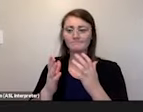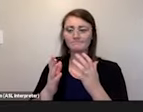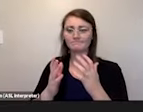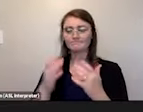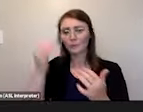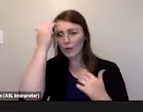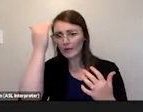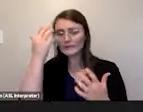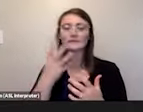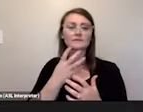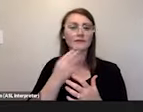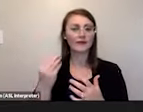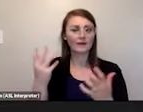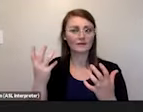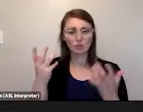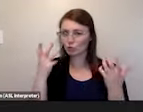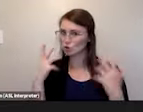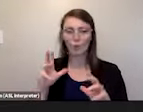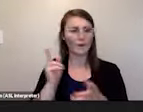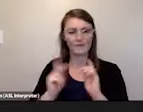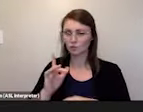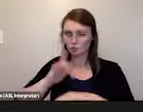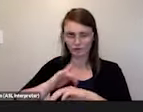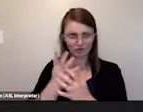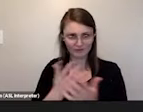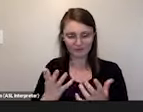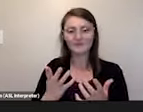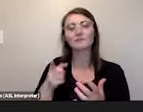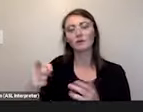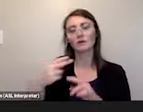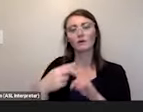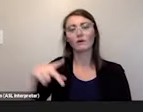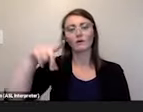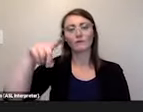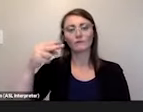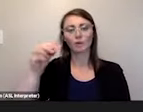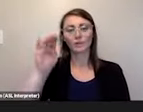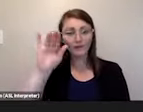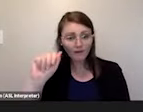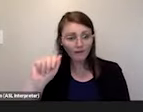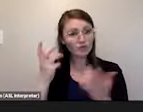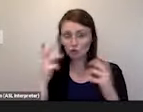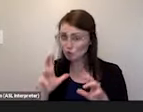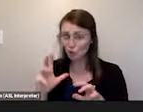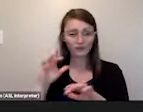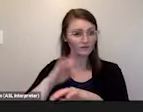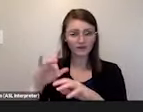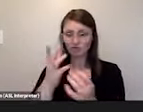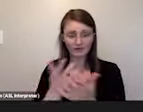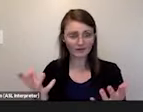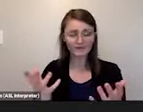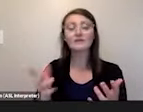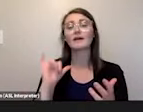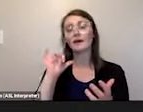allowing people to touch things, and that definitely presents a huge accessibility challenge, particularly for